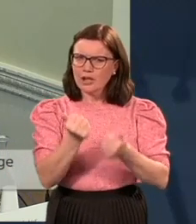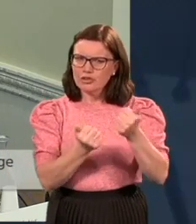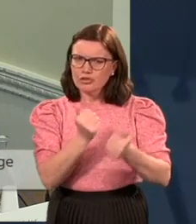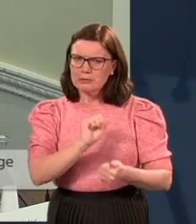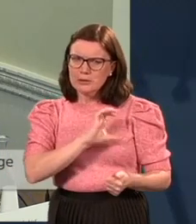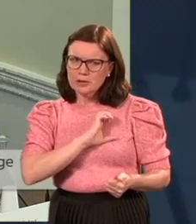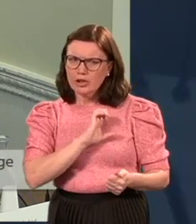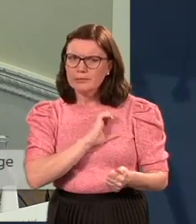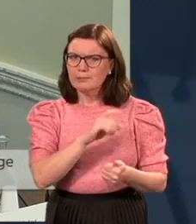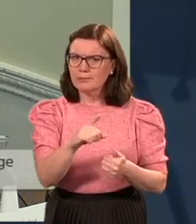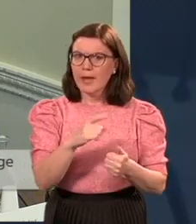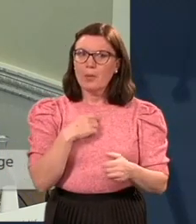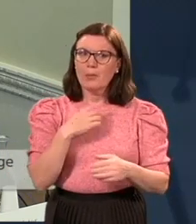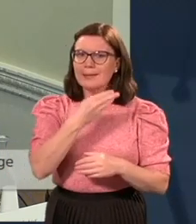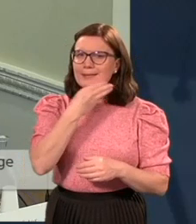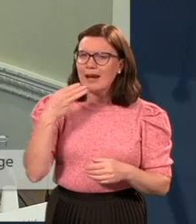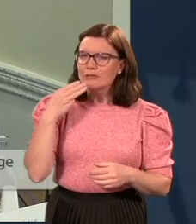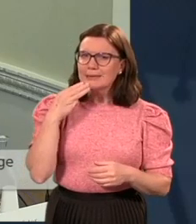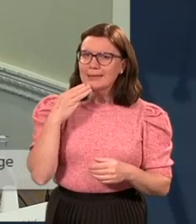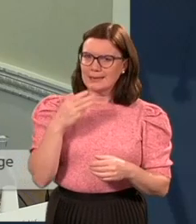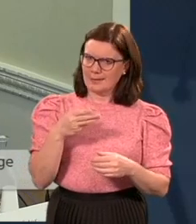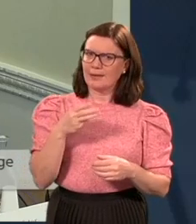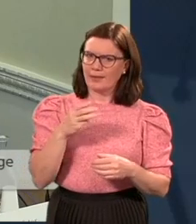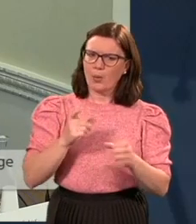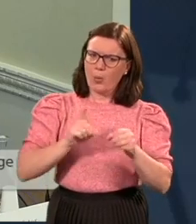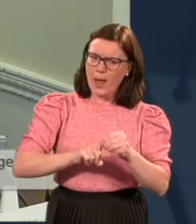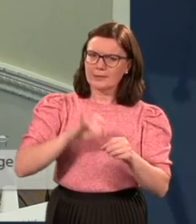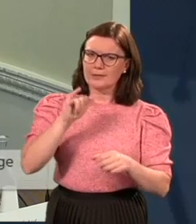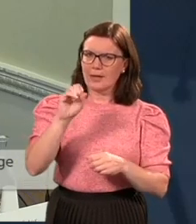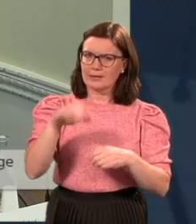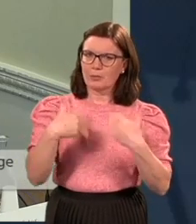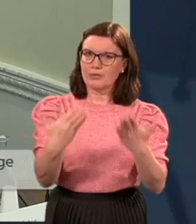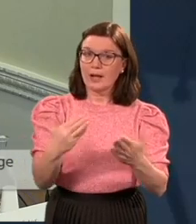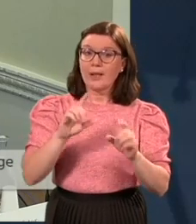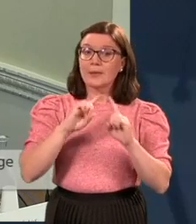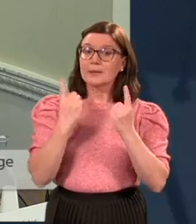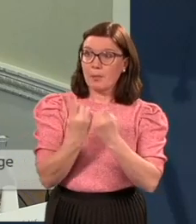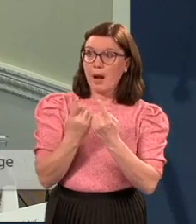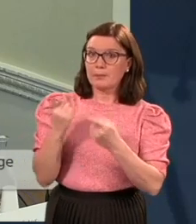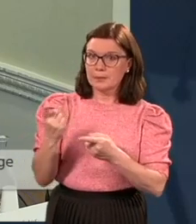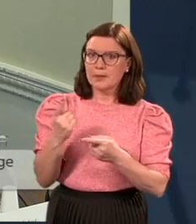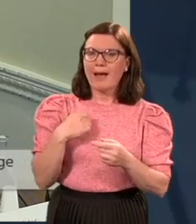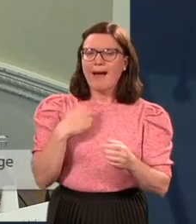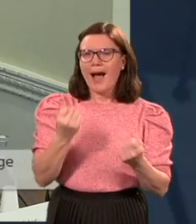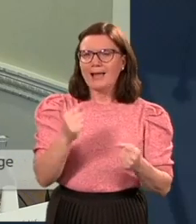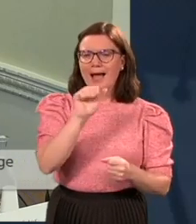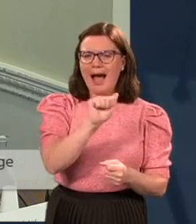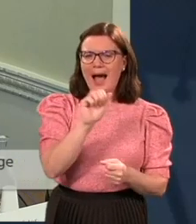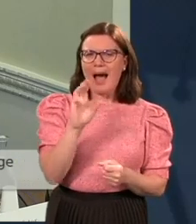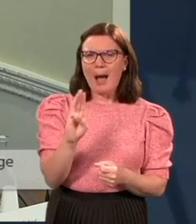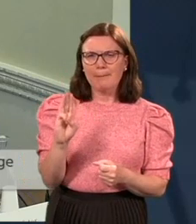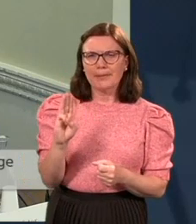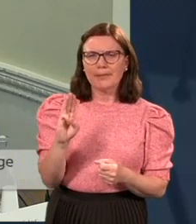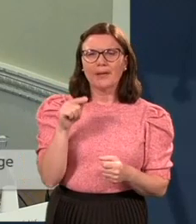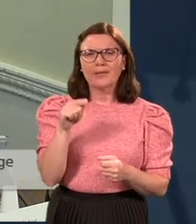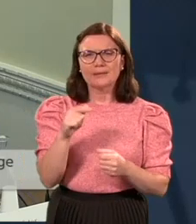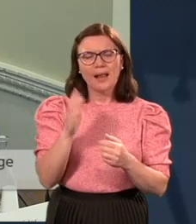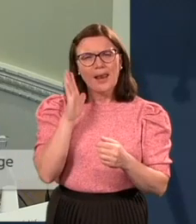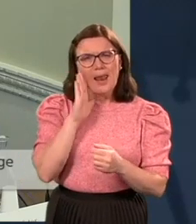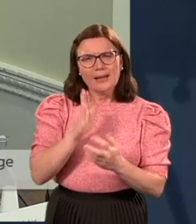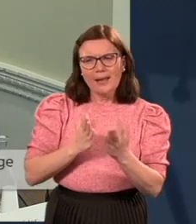guarantee the quality of ISL provision. The Department of Social Protection is piloting an app which will allow access to